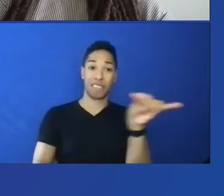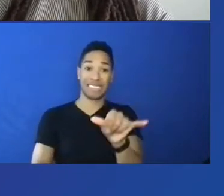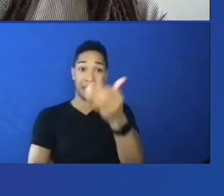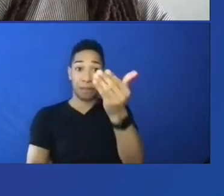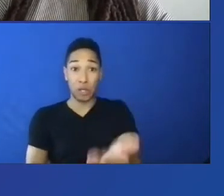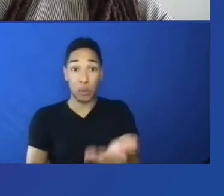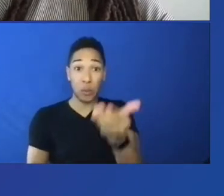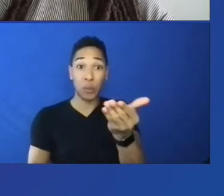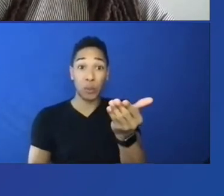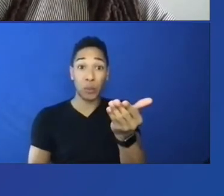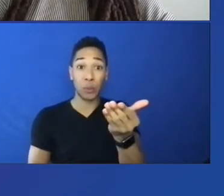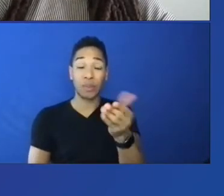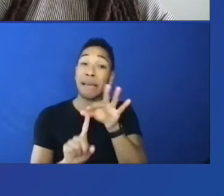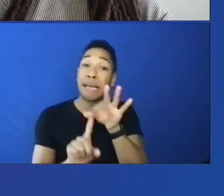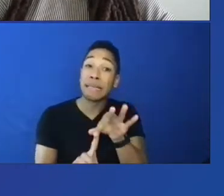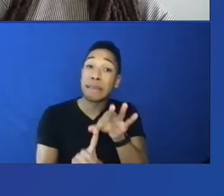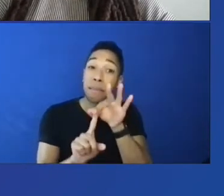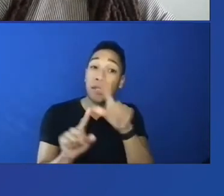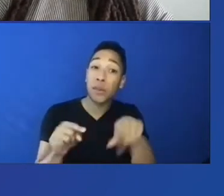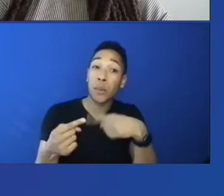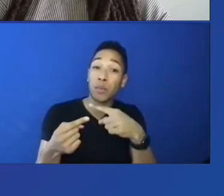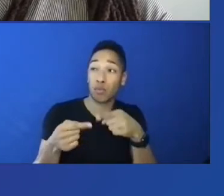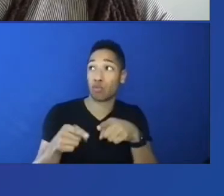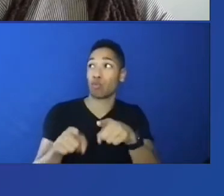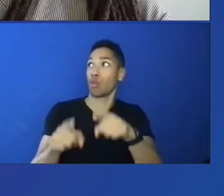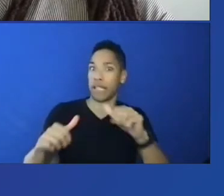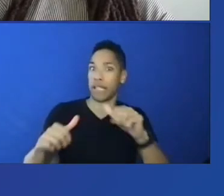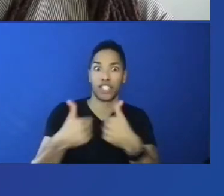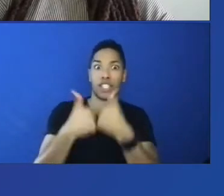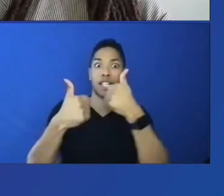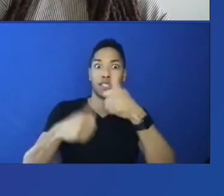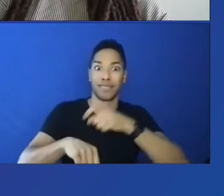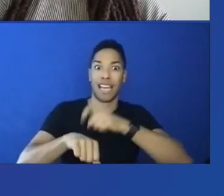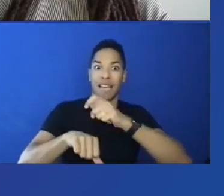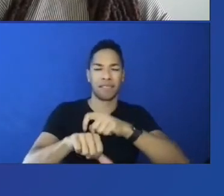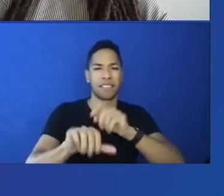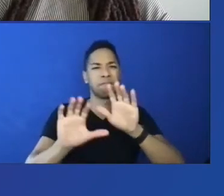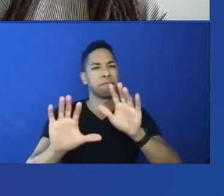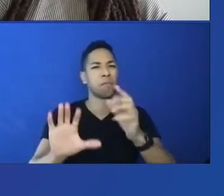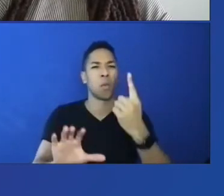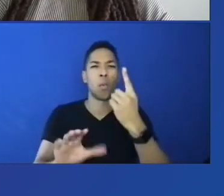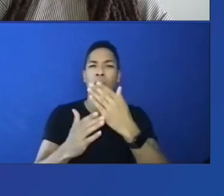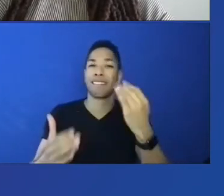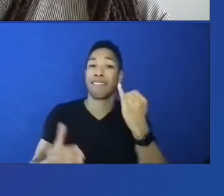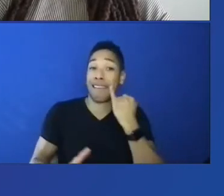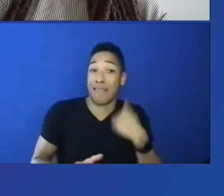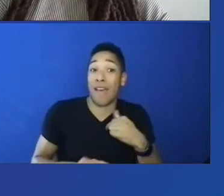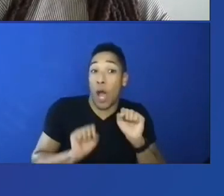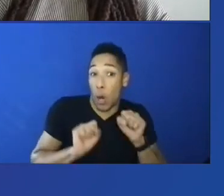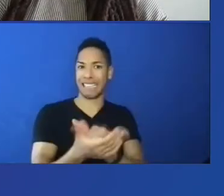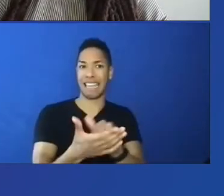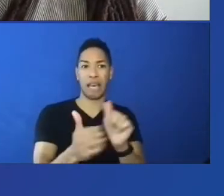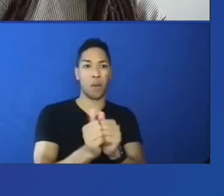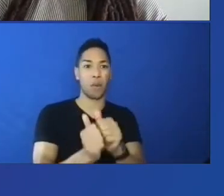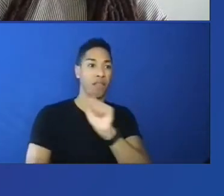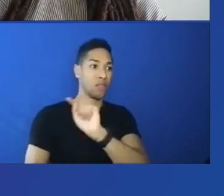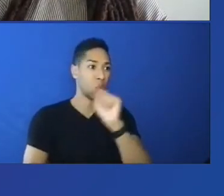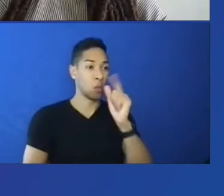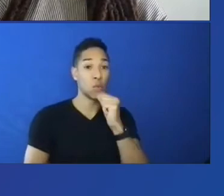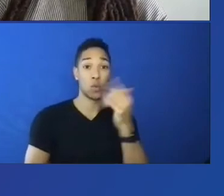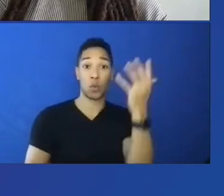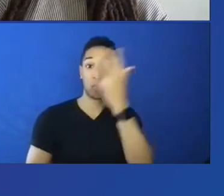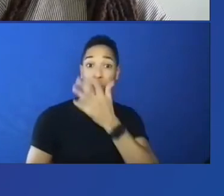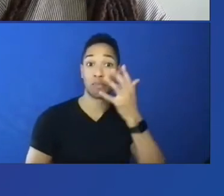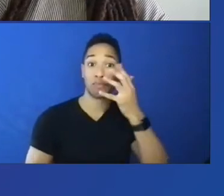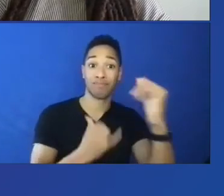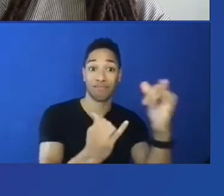especially when in times of challenge, if there's one thing I could fix, it would be that. And I